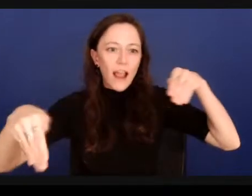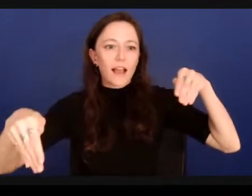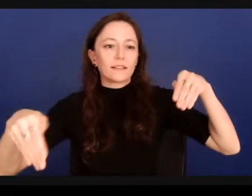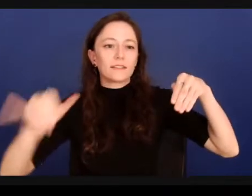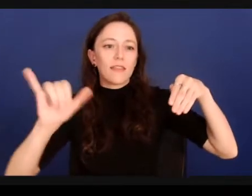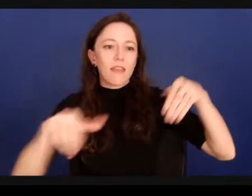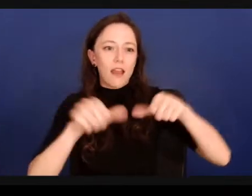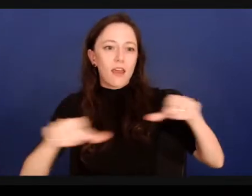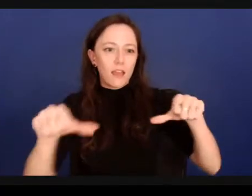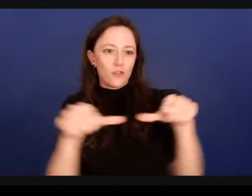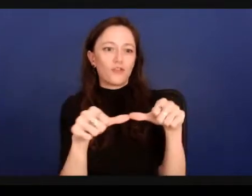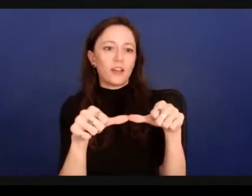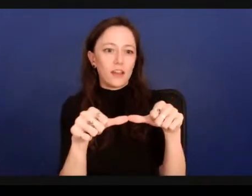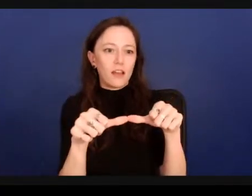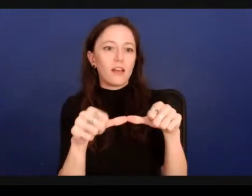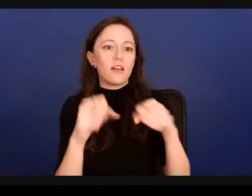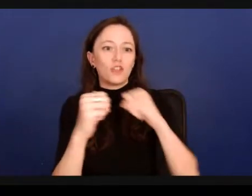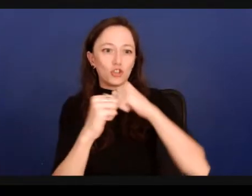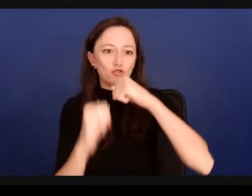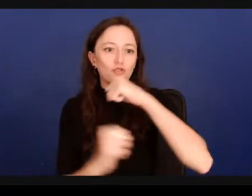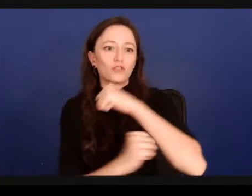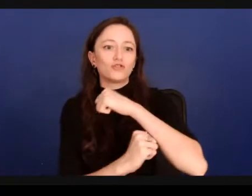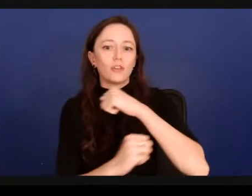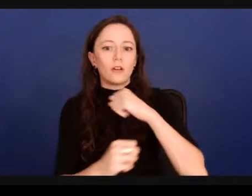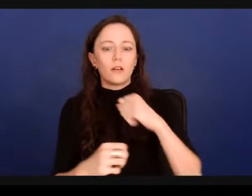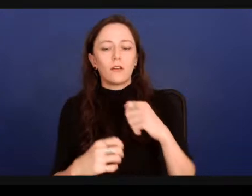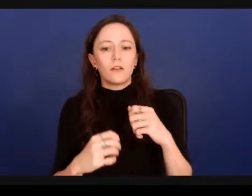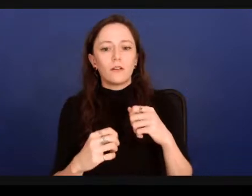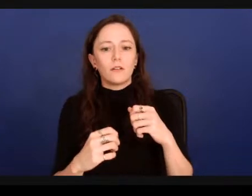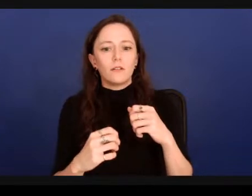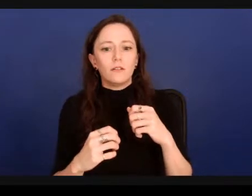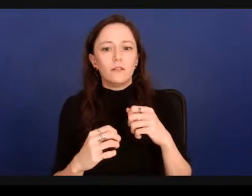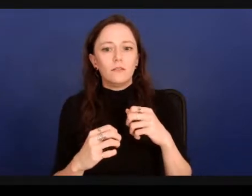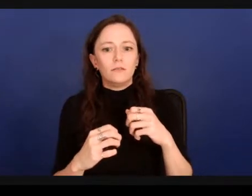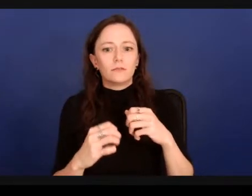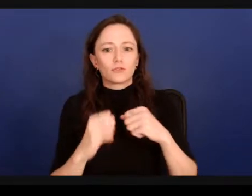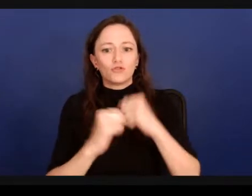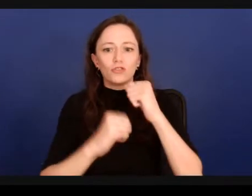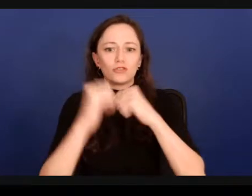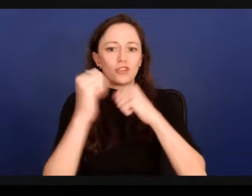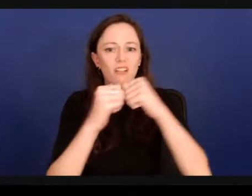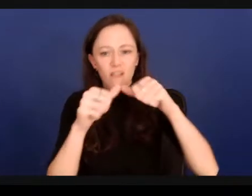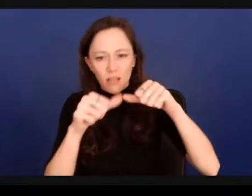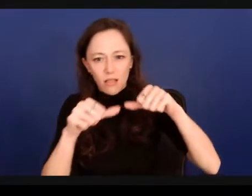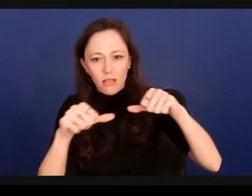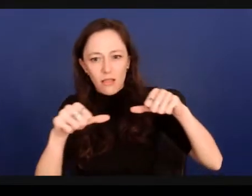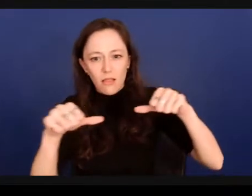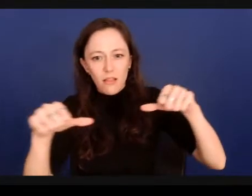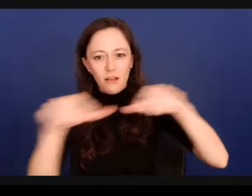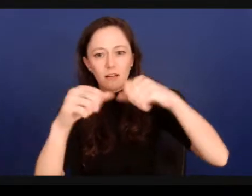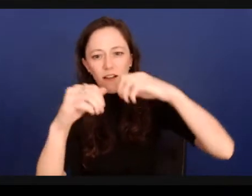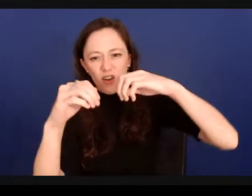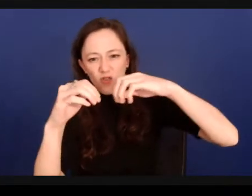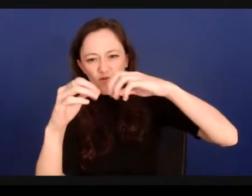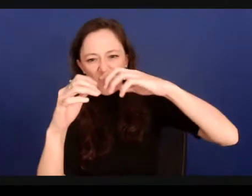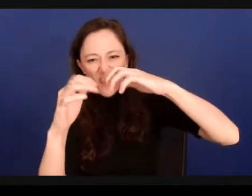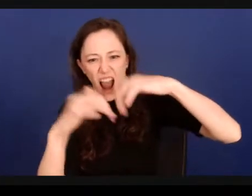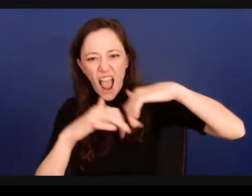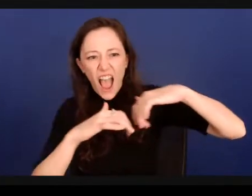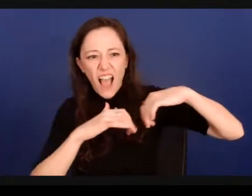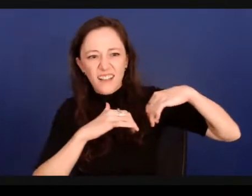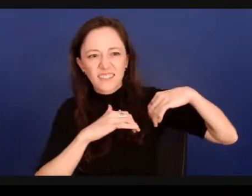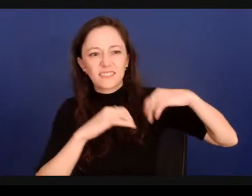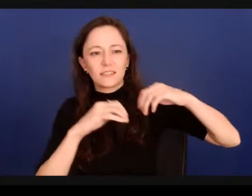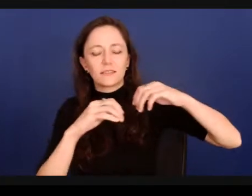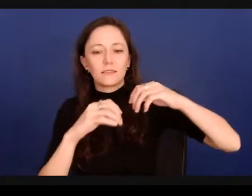big cracks all through here that are showing up on these satellite images all through here. To the point where, look at this flow. And this flow has actually